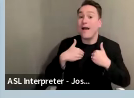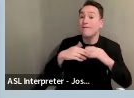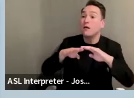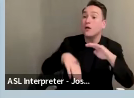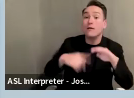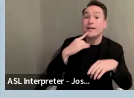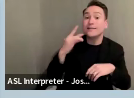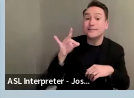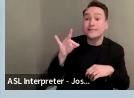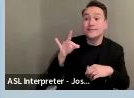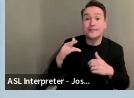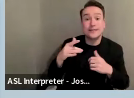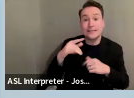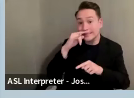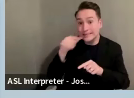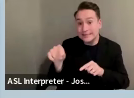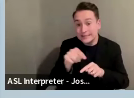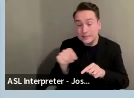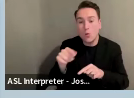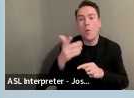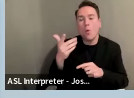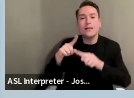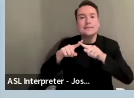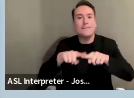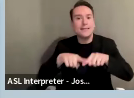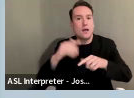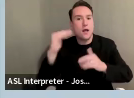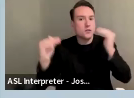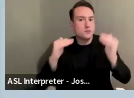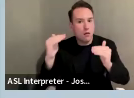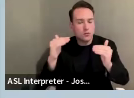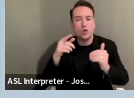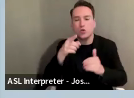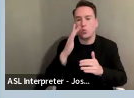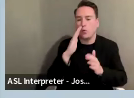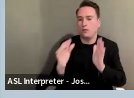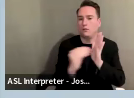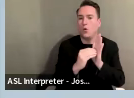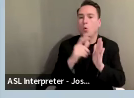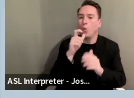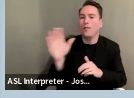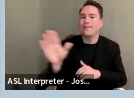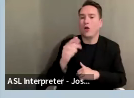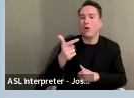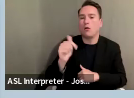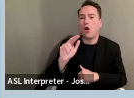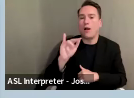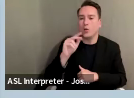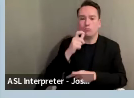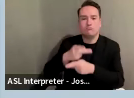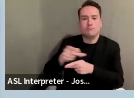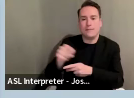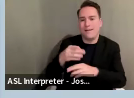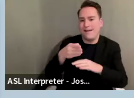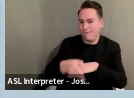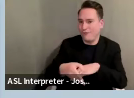indicate who their guardian would be, okay? Now, for those, and probably none of you are in this boat, but you might know